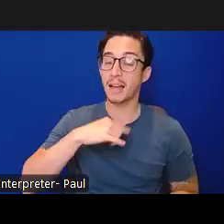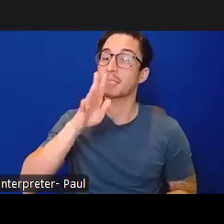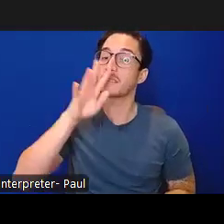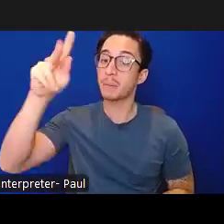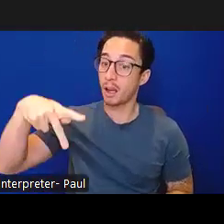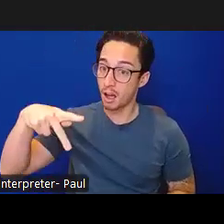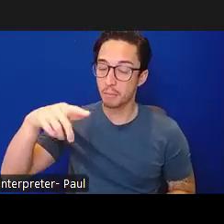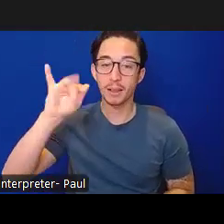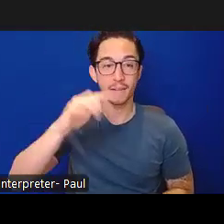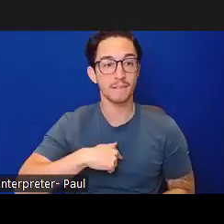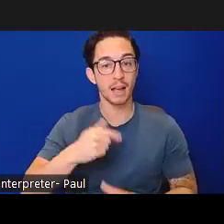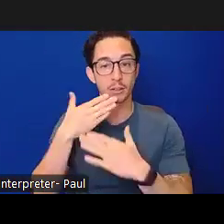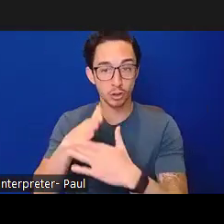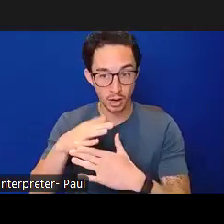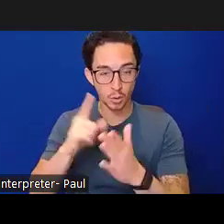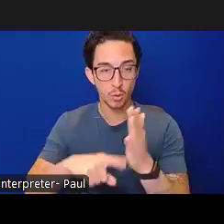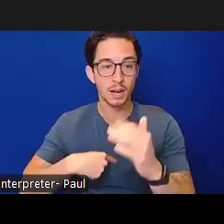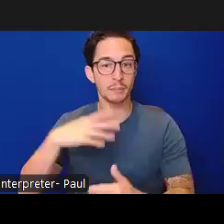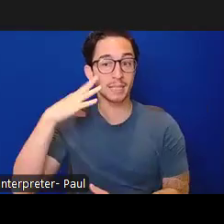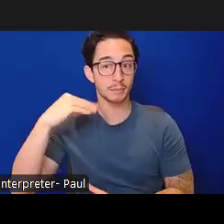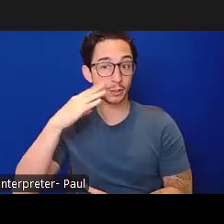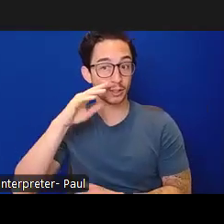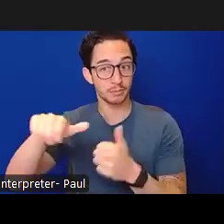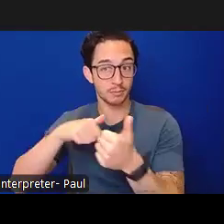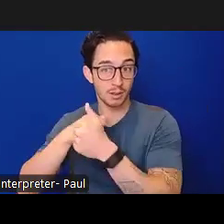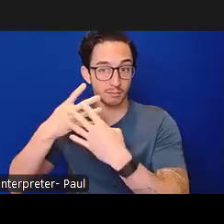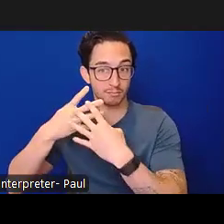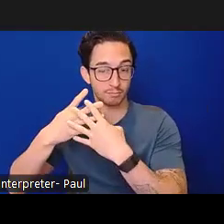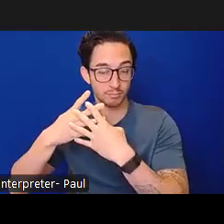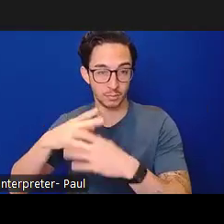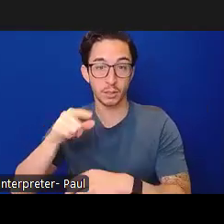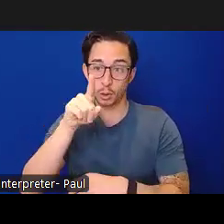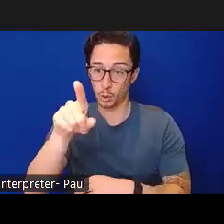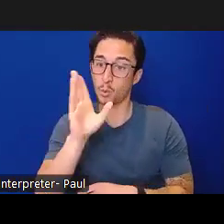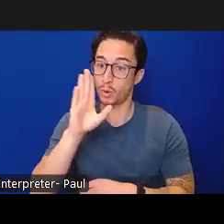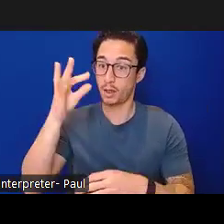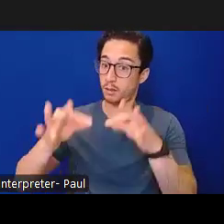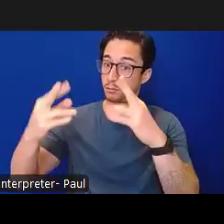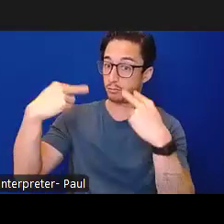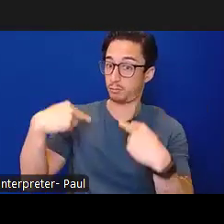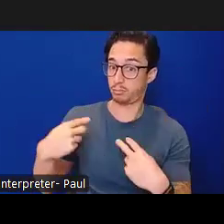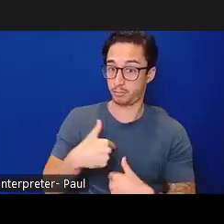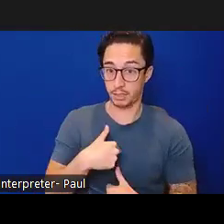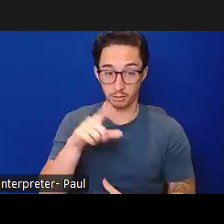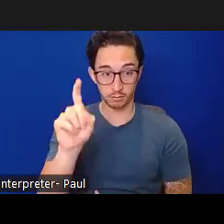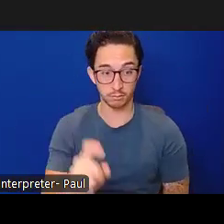I share what I'm experiencing behind these prison bars, are you going to judge me?